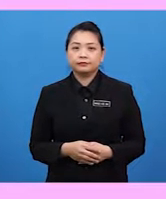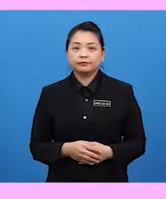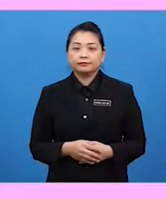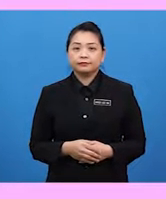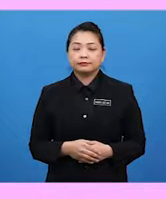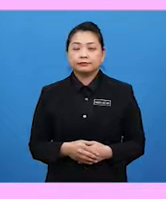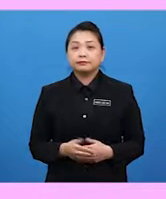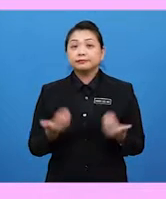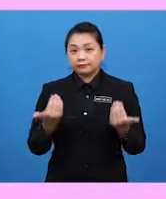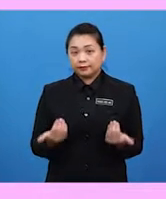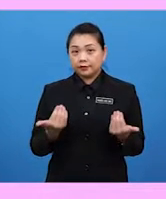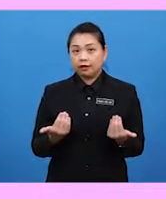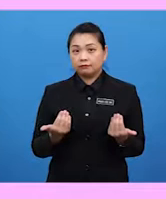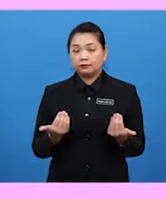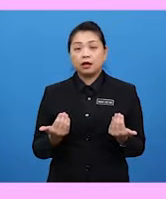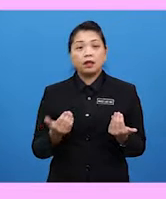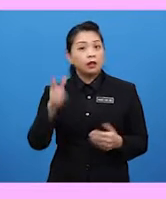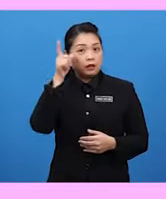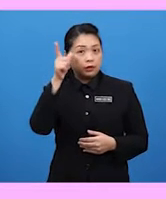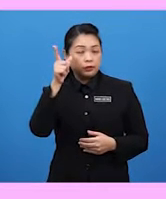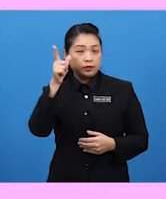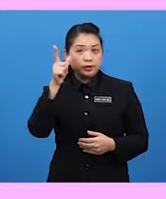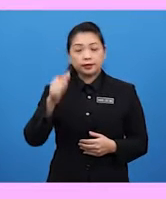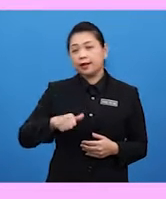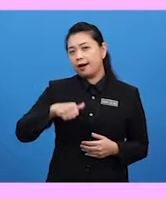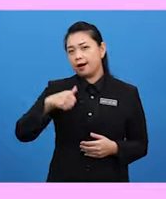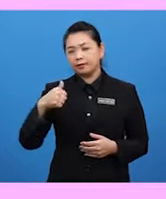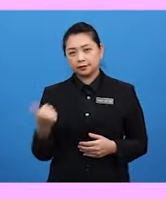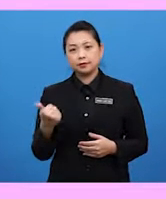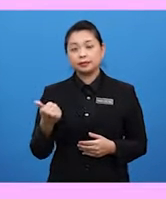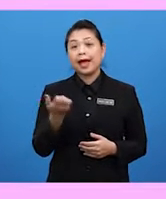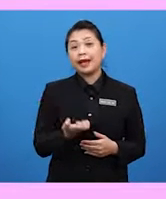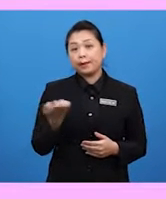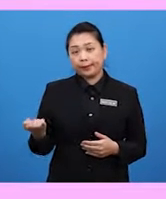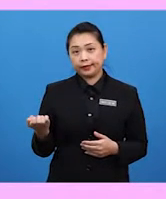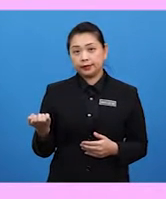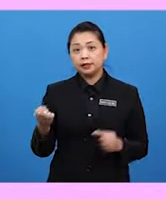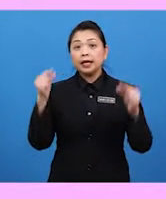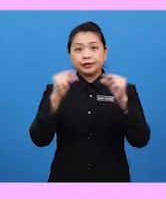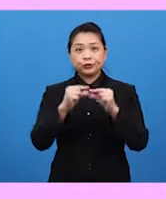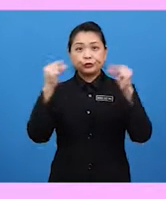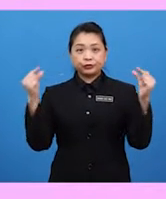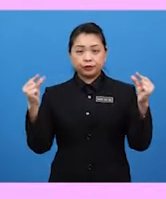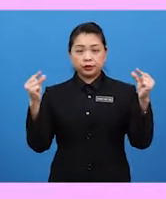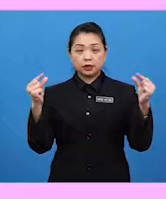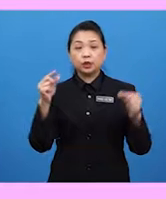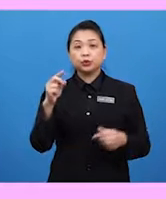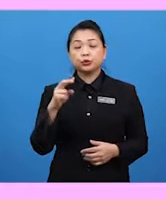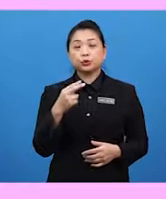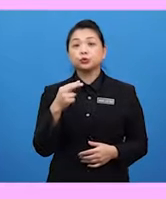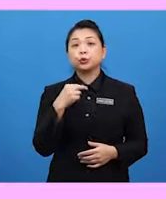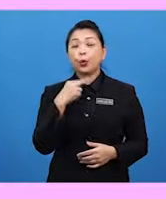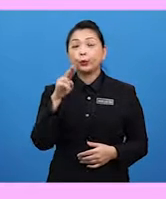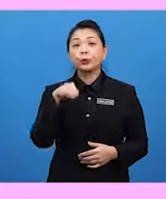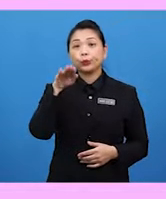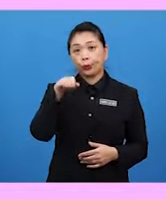Now, let's look at the other elements of the poem. The general tone of this poem is light-hearted